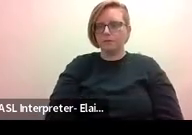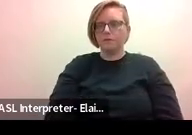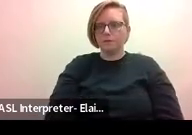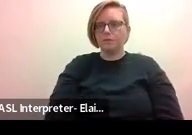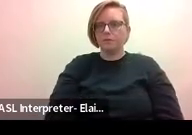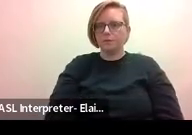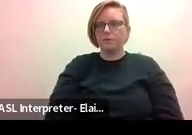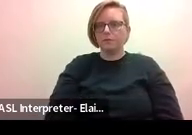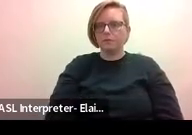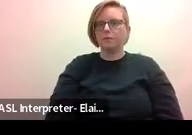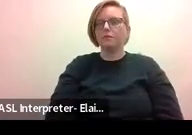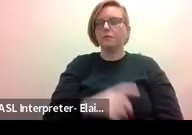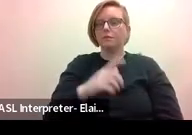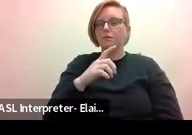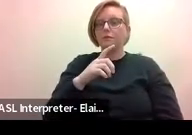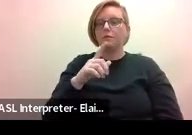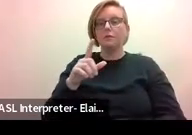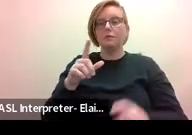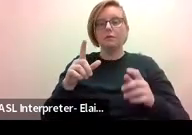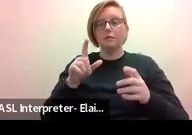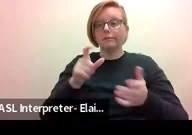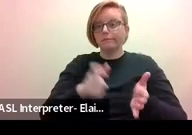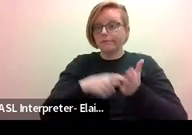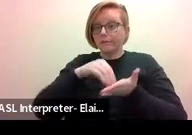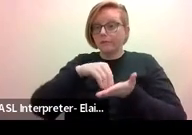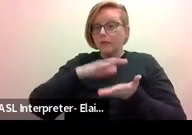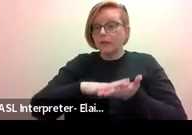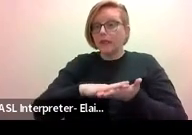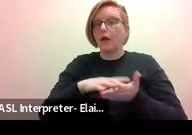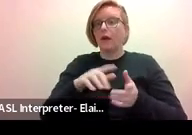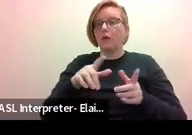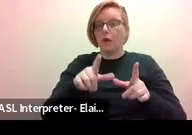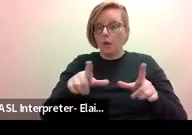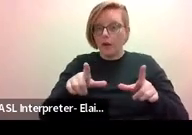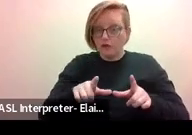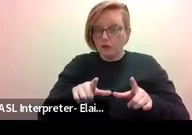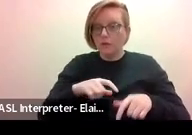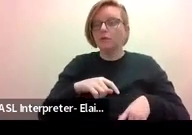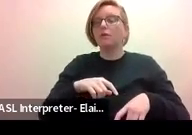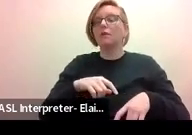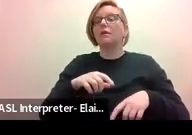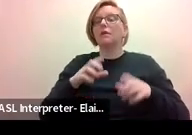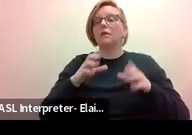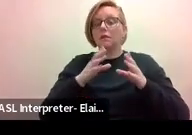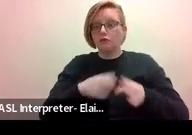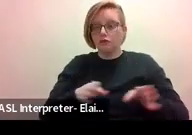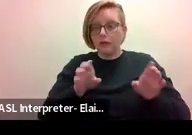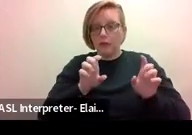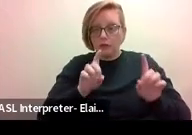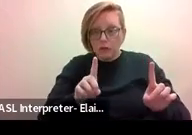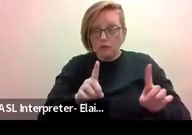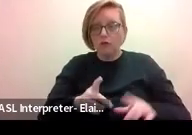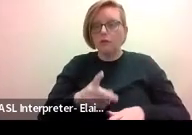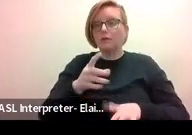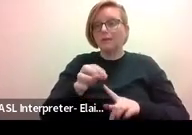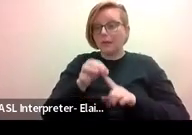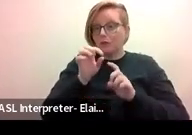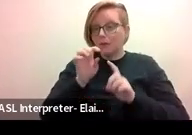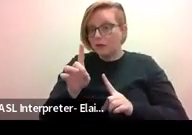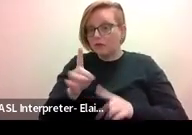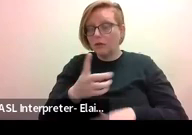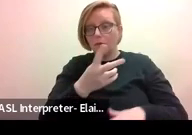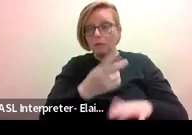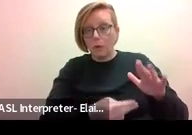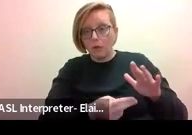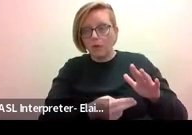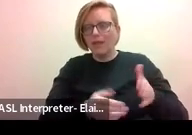Fill in the location, either as special ed, general ed, or both. Fill in that frequency. This can be